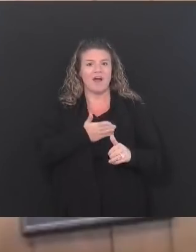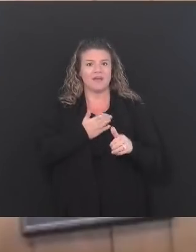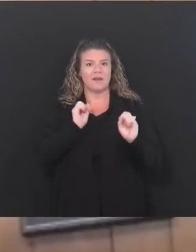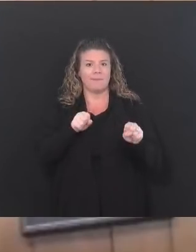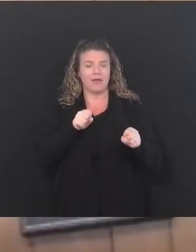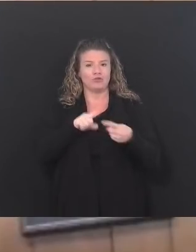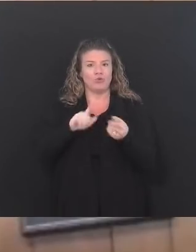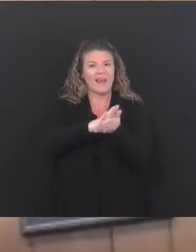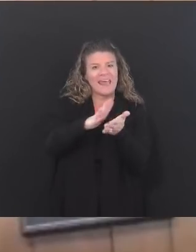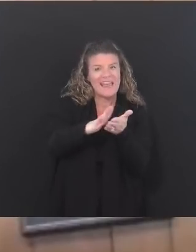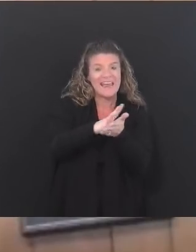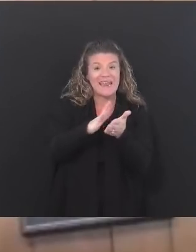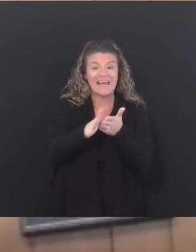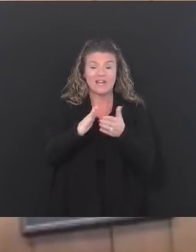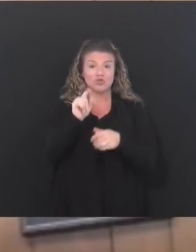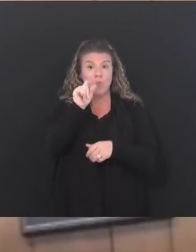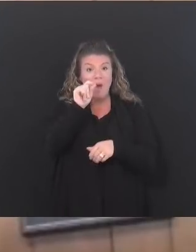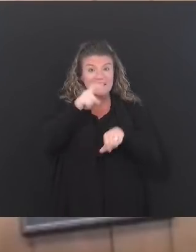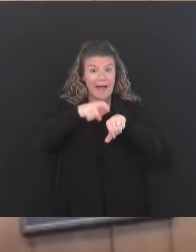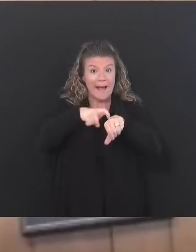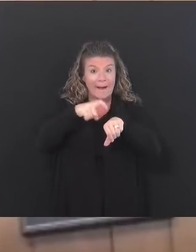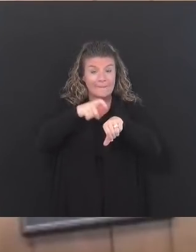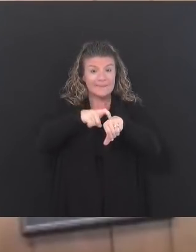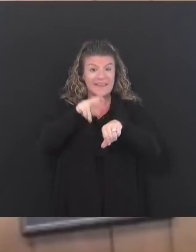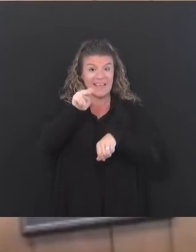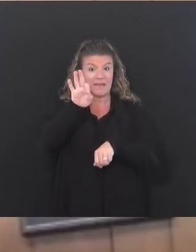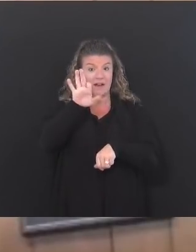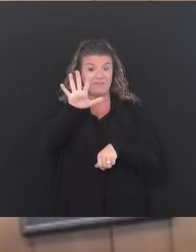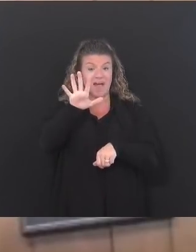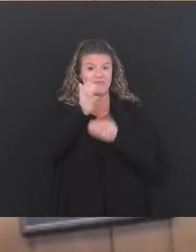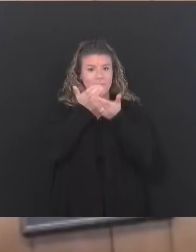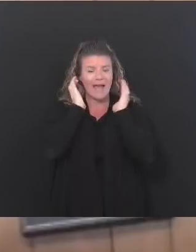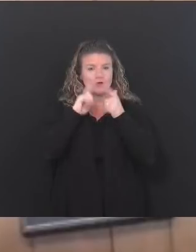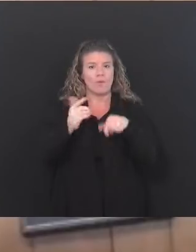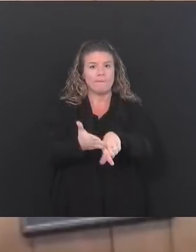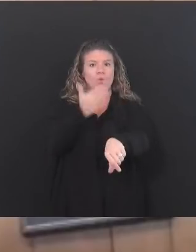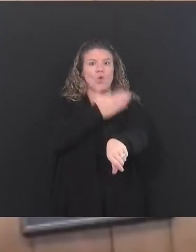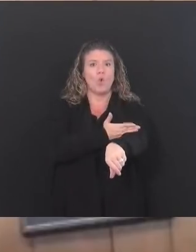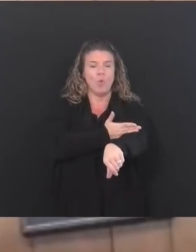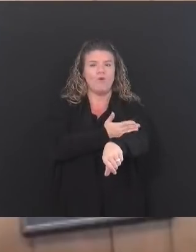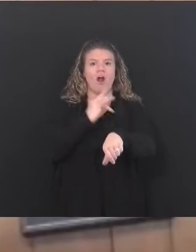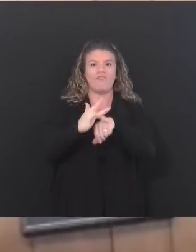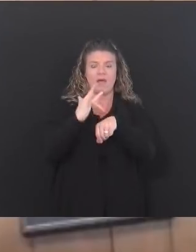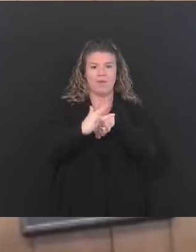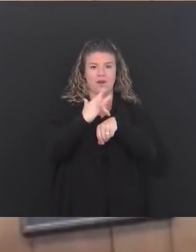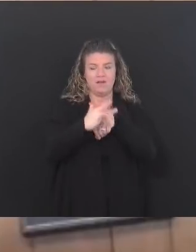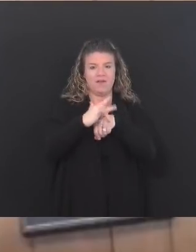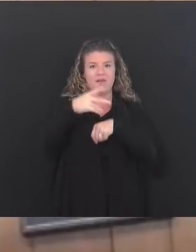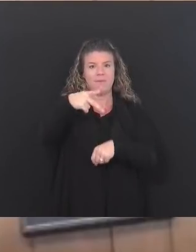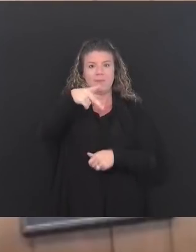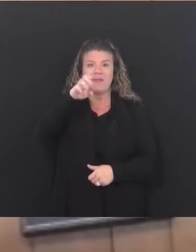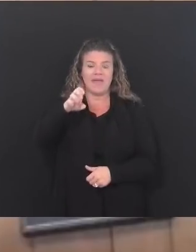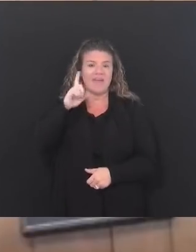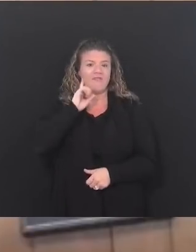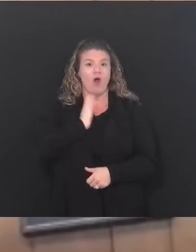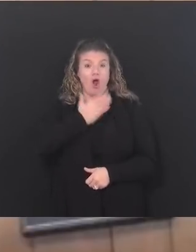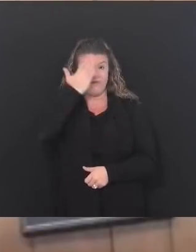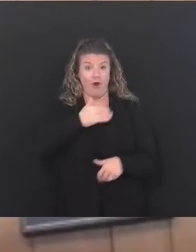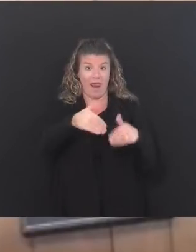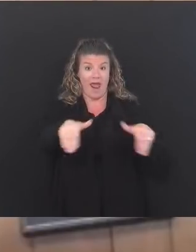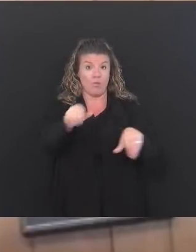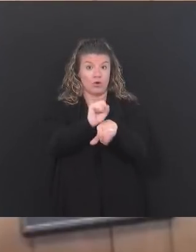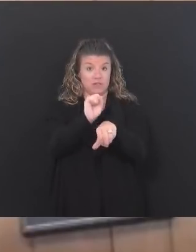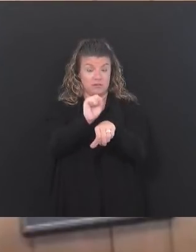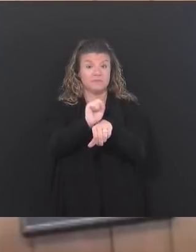over 20 different times N95 masks to improve our availability of PPE for our frontline